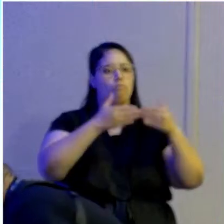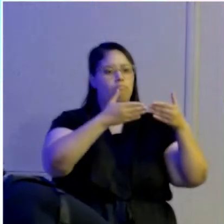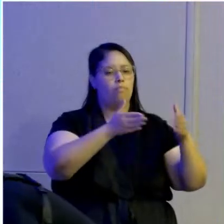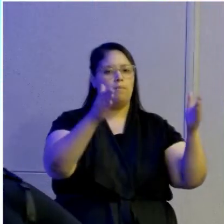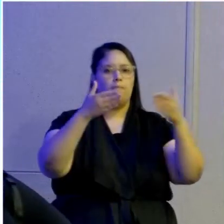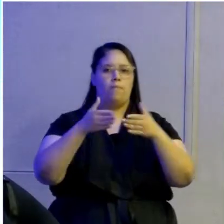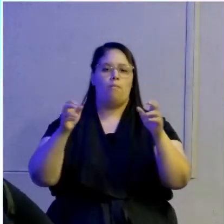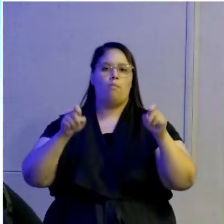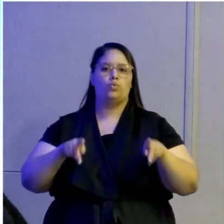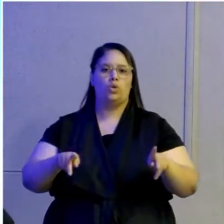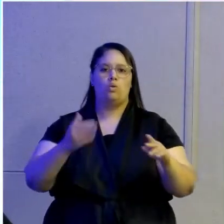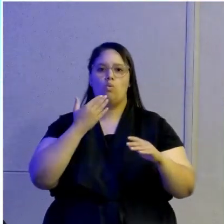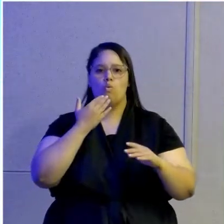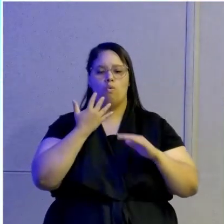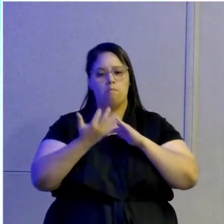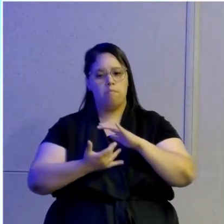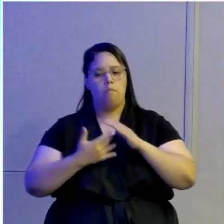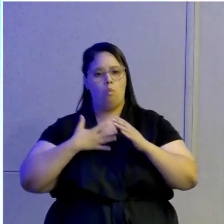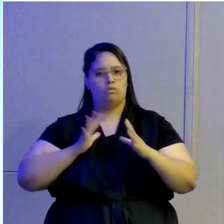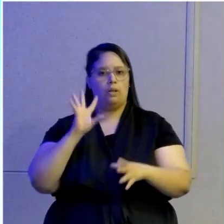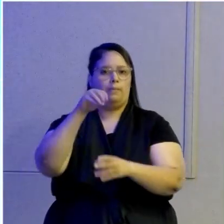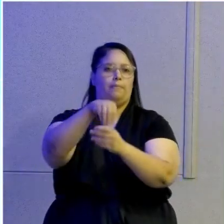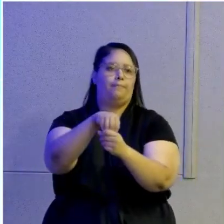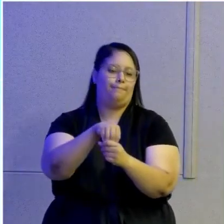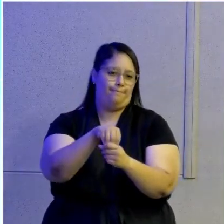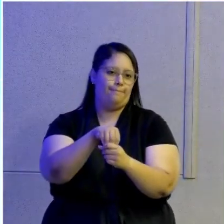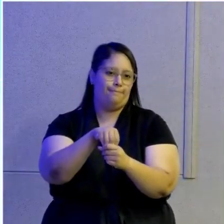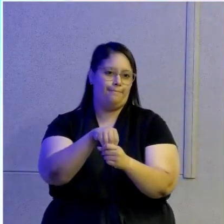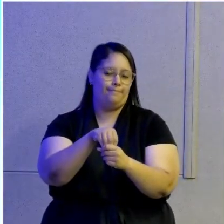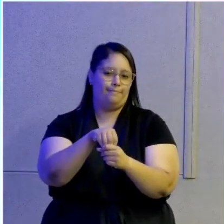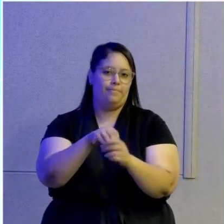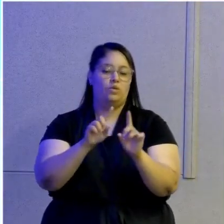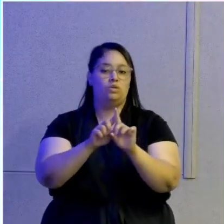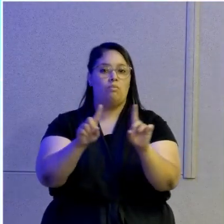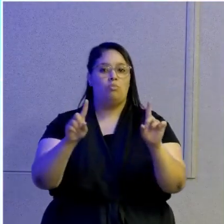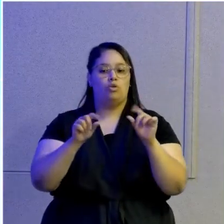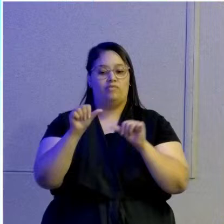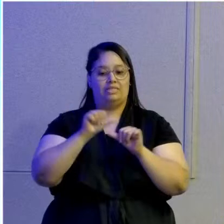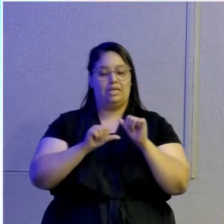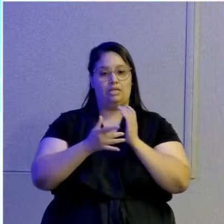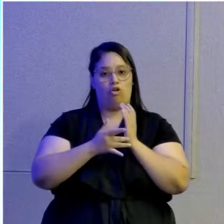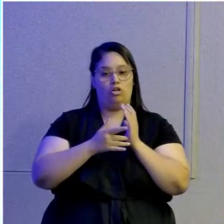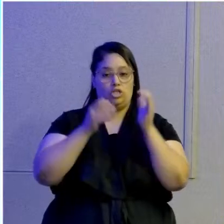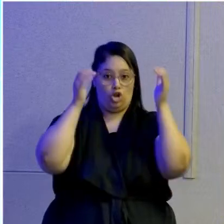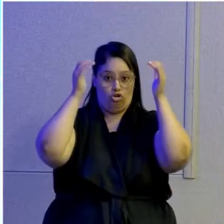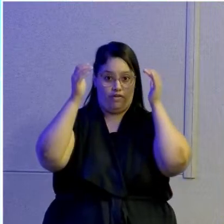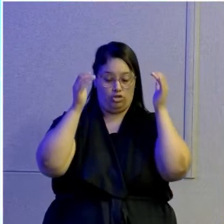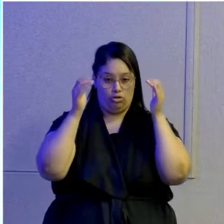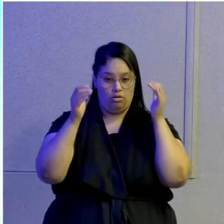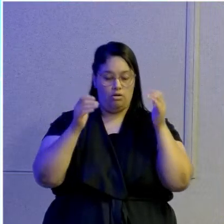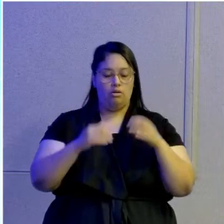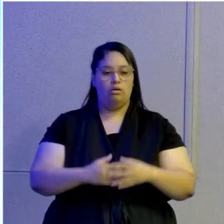of those who are inspiring to come in? As the Department of Science, Technology and Innovation,